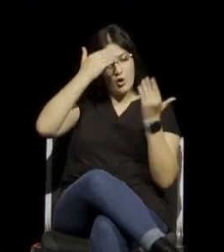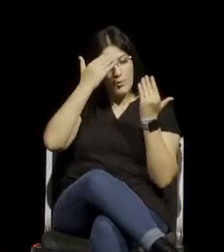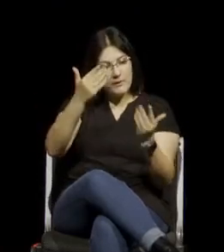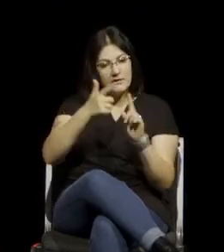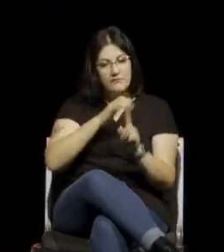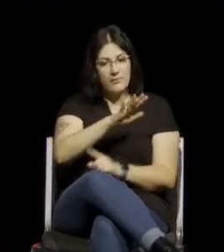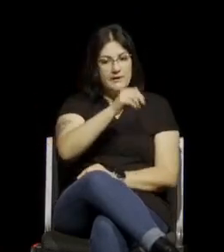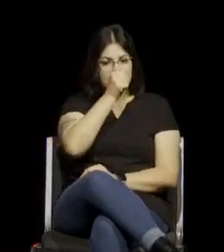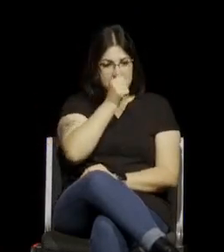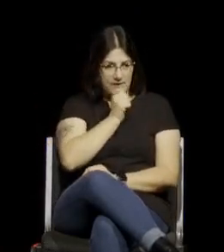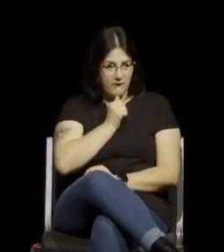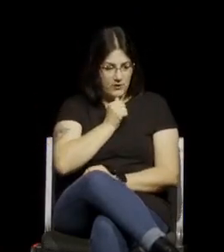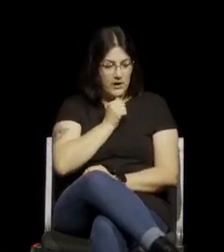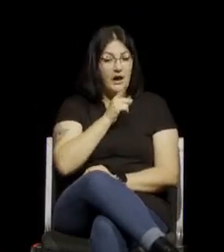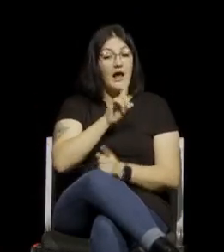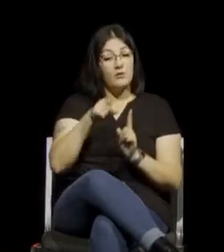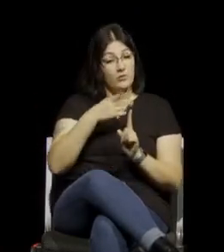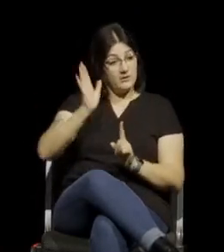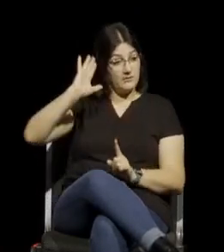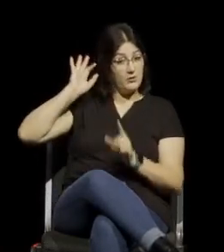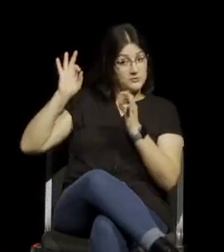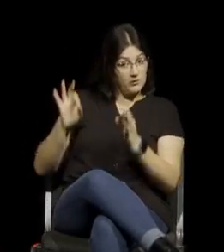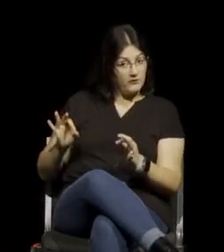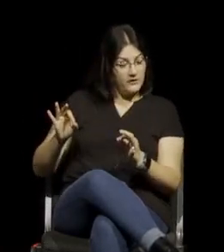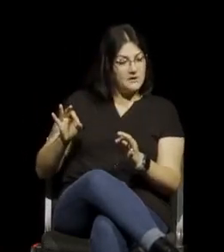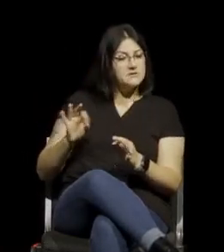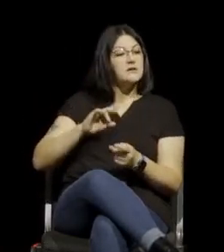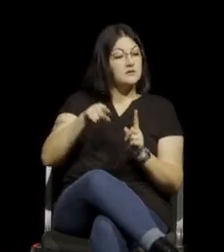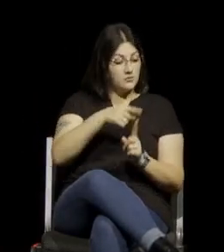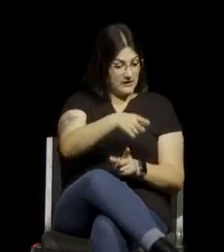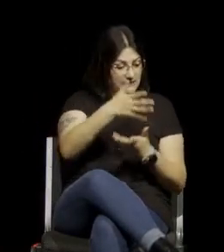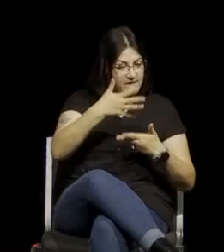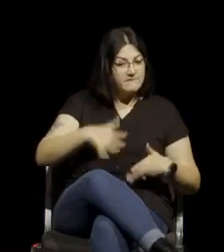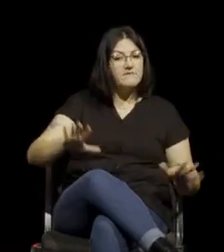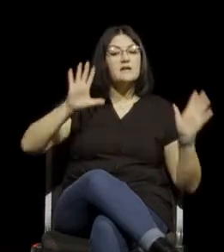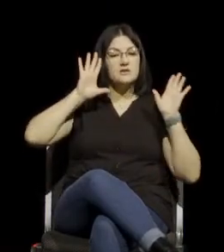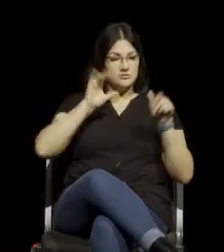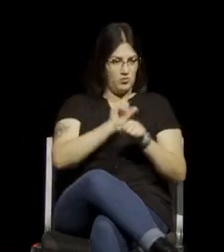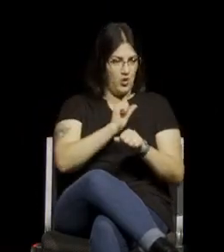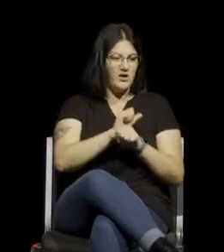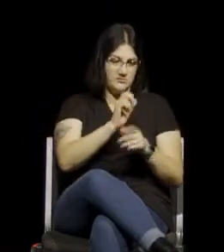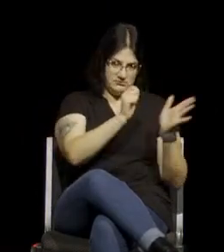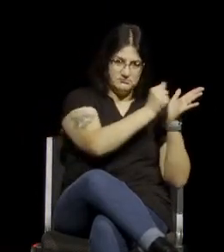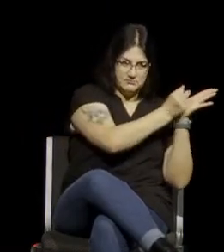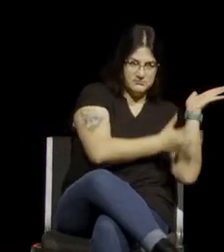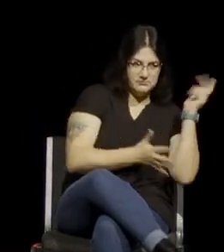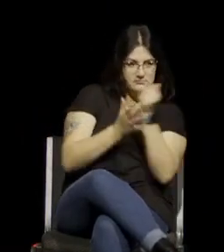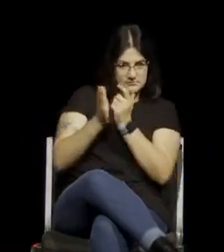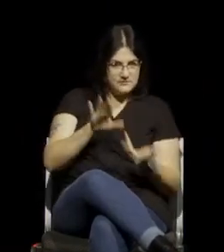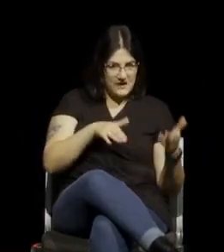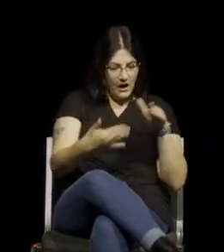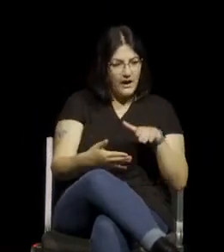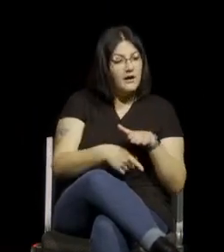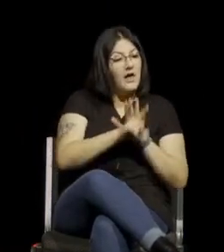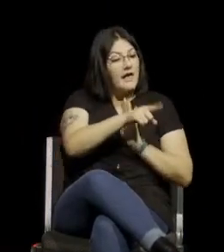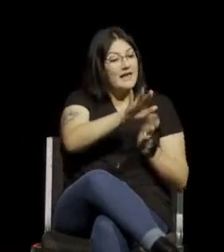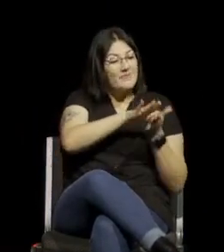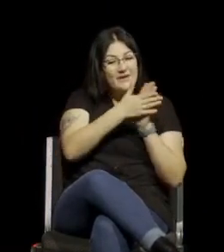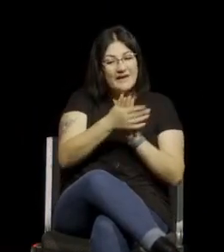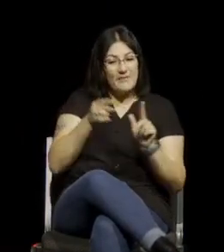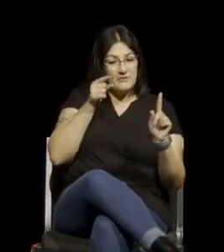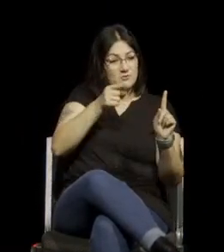suffered. And once made perfect, or in other words, once he completed his work on earth, he became the source of